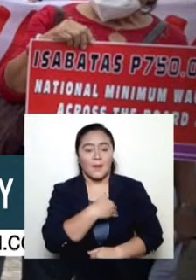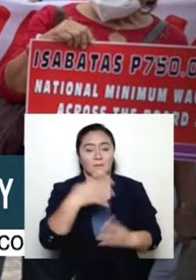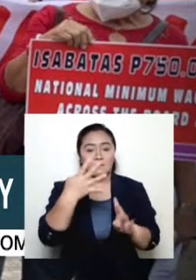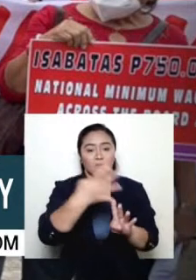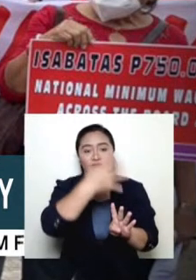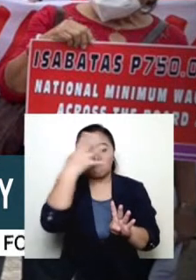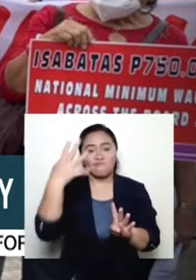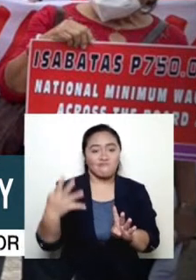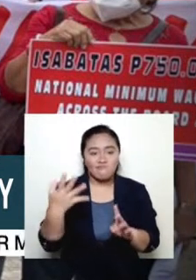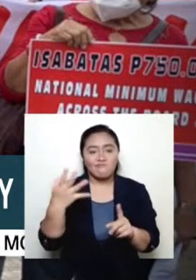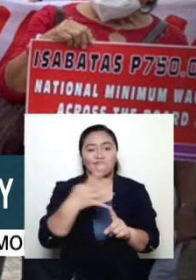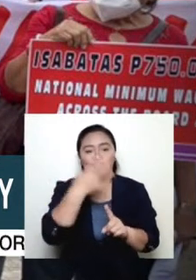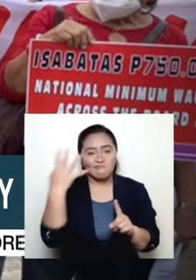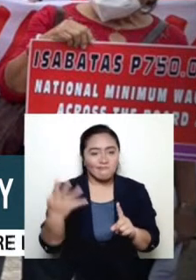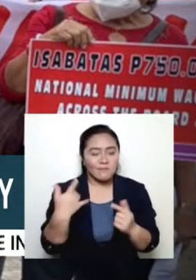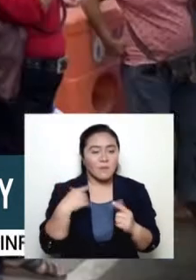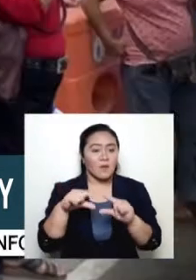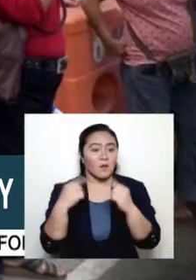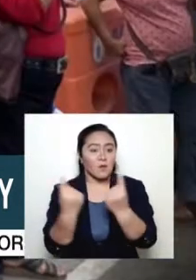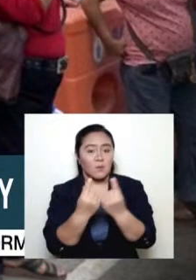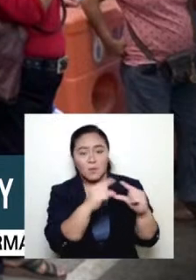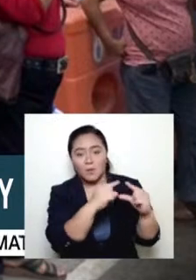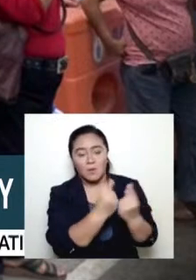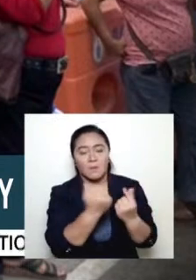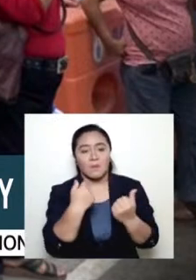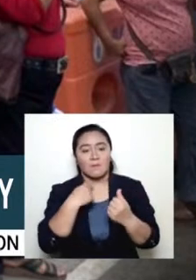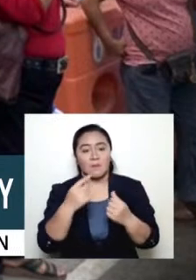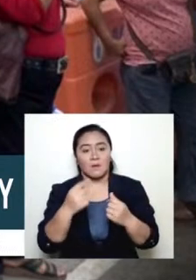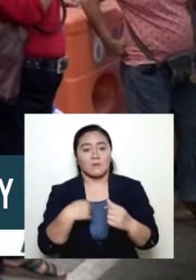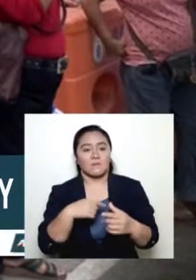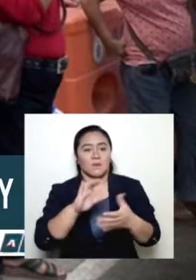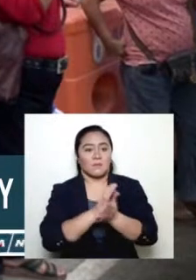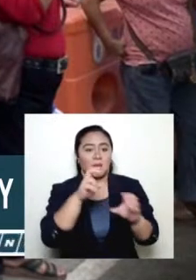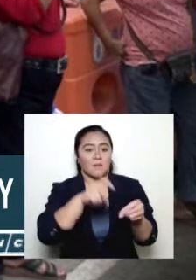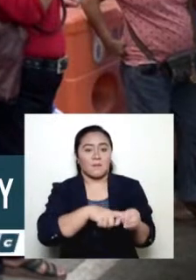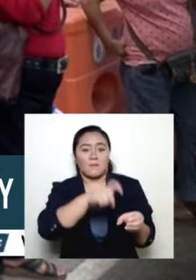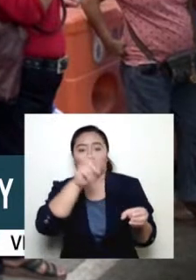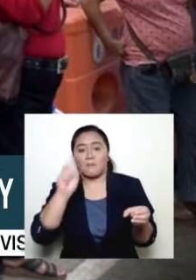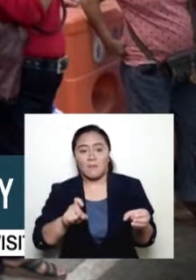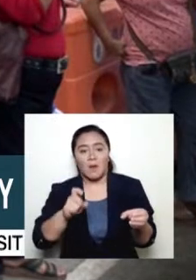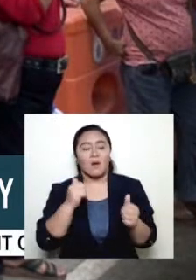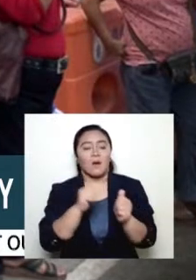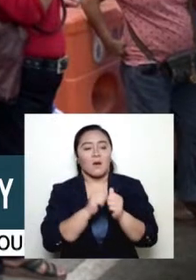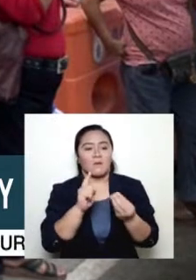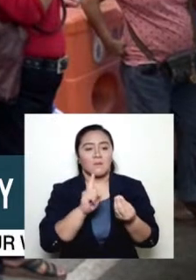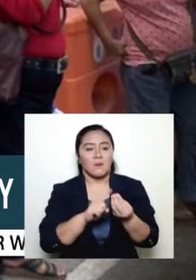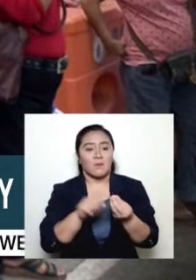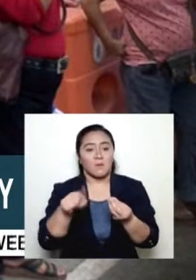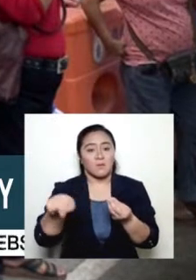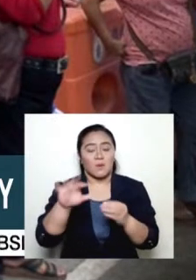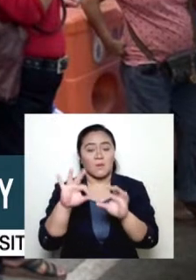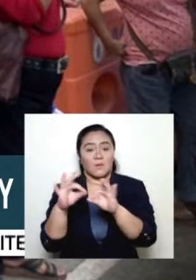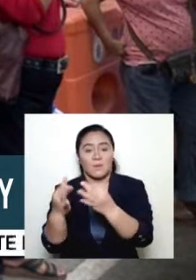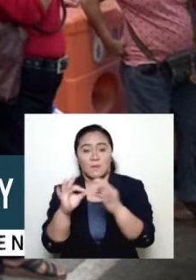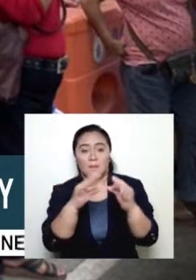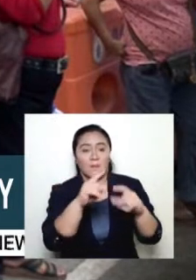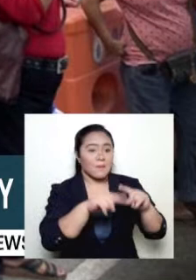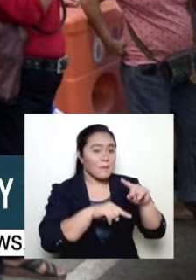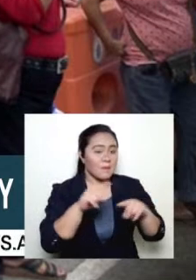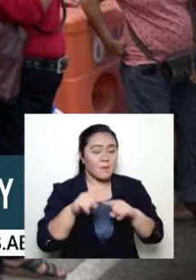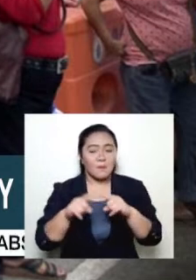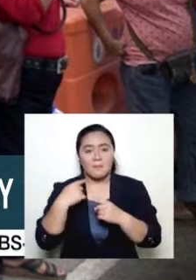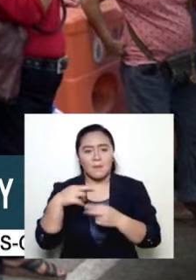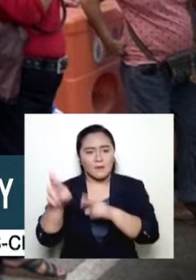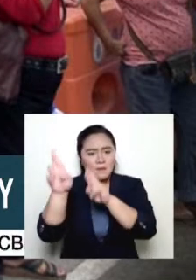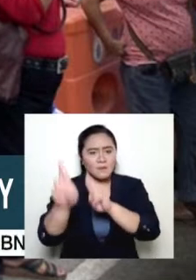community, that he didn't even have to come out to his father and didn't feel any discrimination from his family and friends. The Guzman said he learned to respect individual